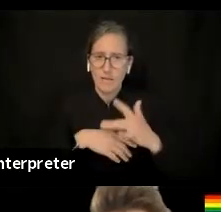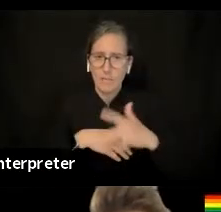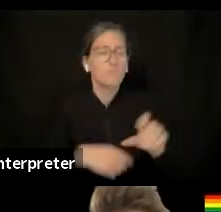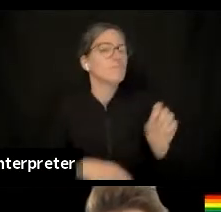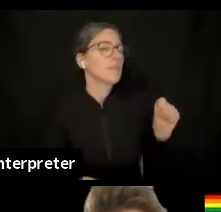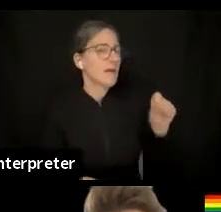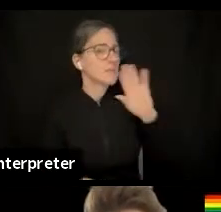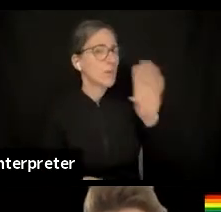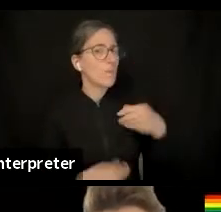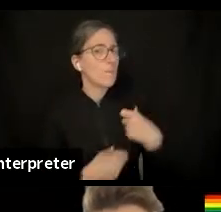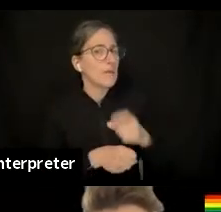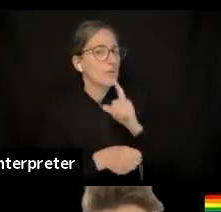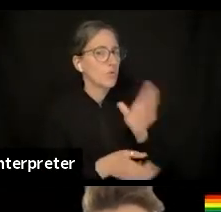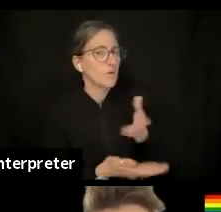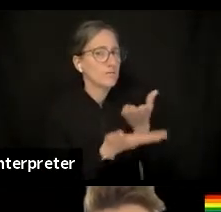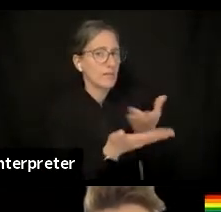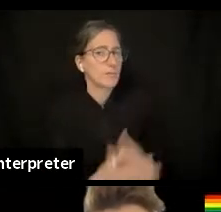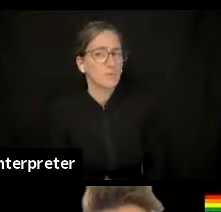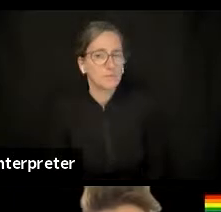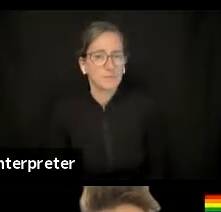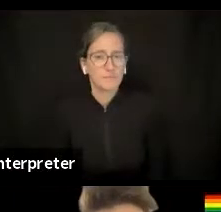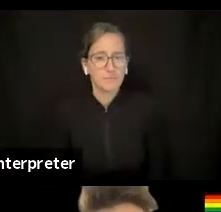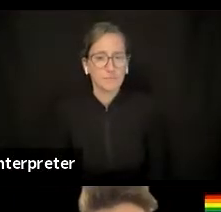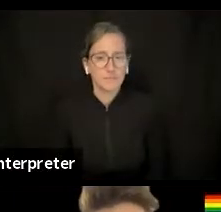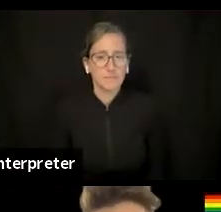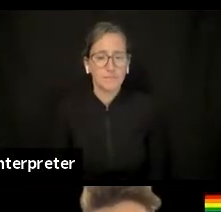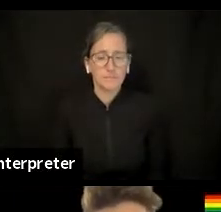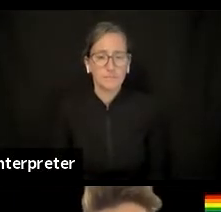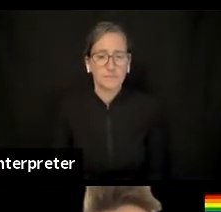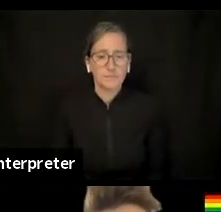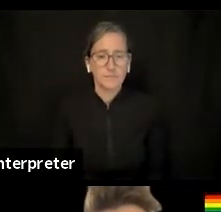available. Thank you. I will take that on.